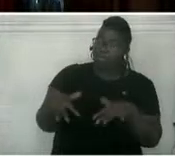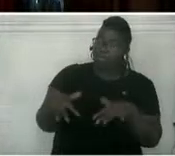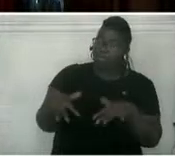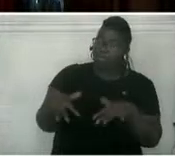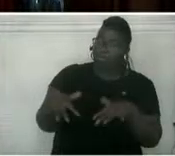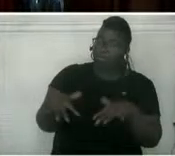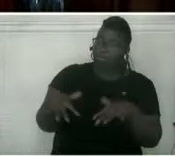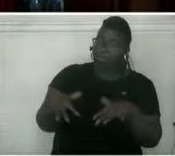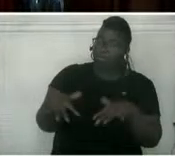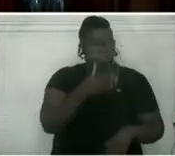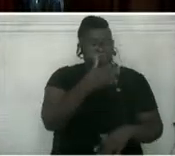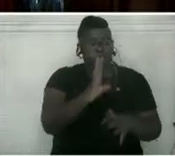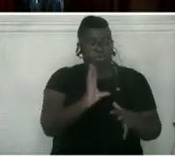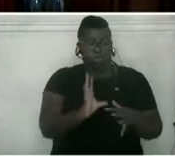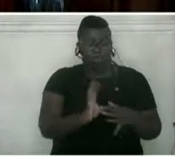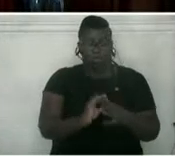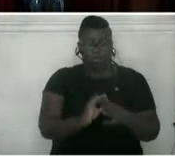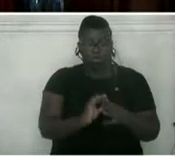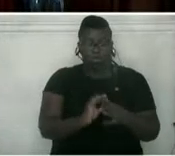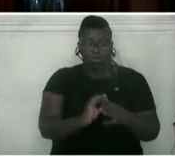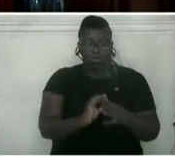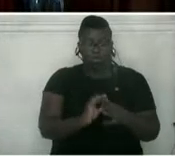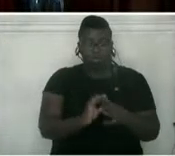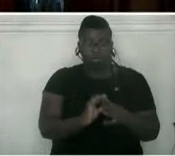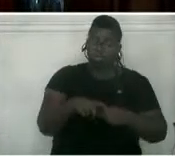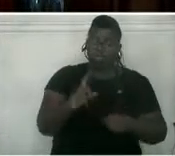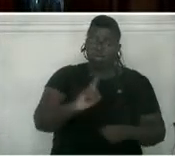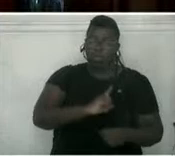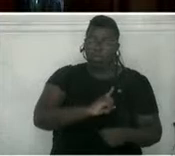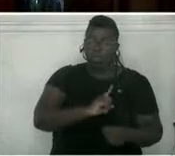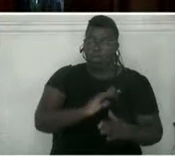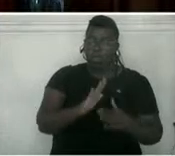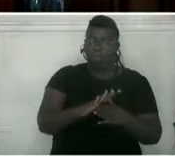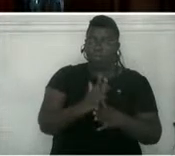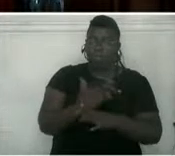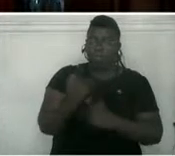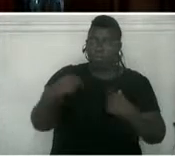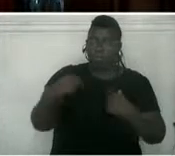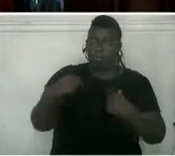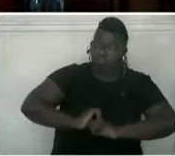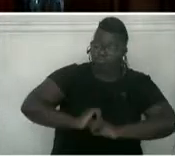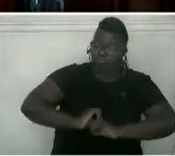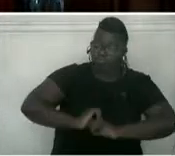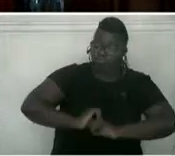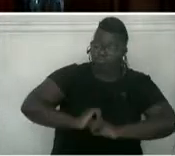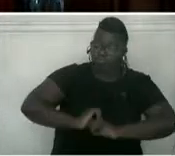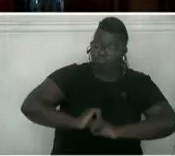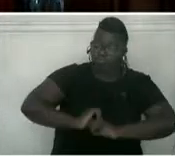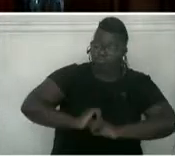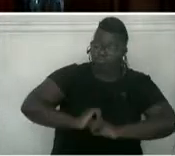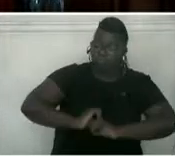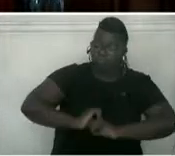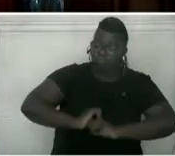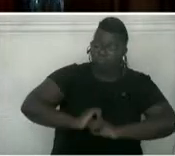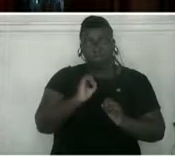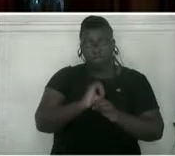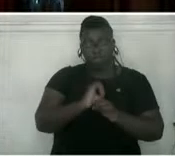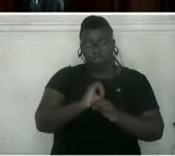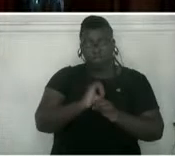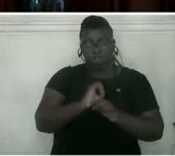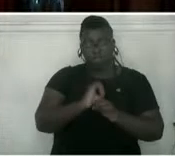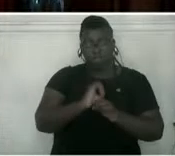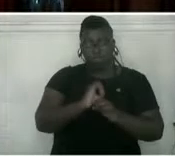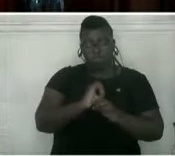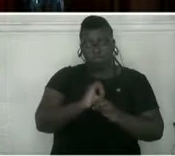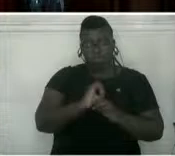at home, not joining us, because we are committed to not and contribute to the